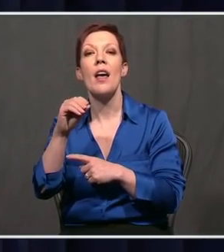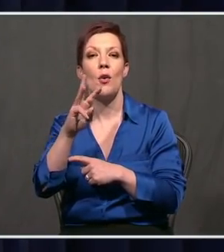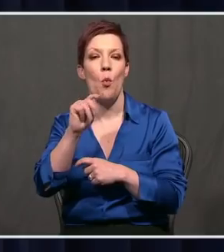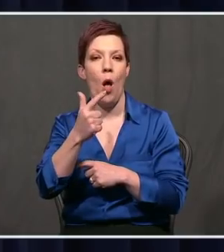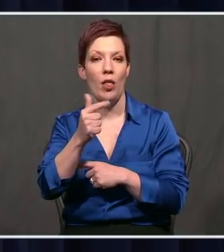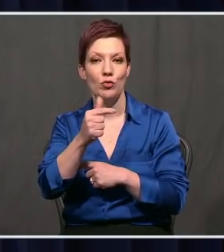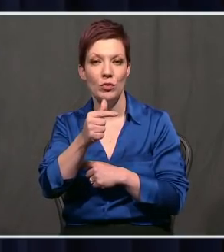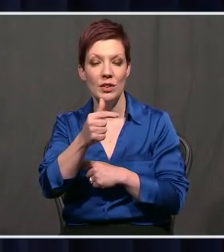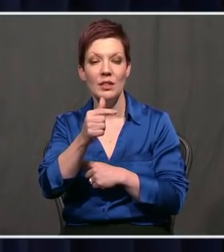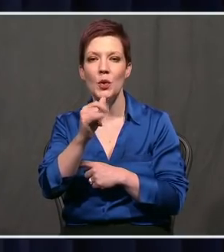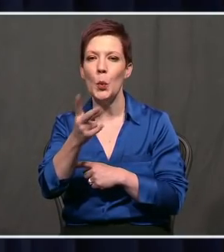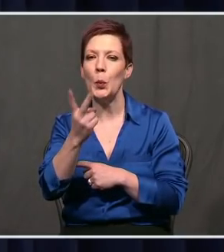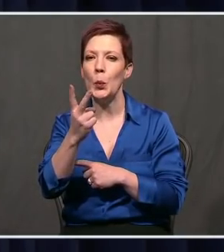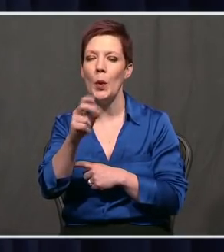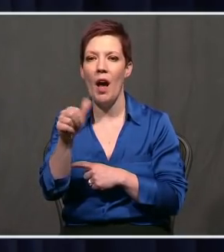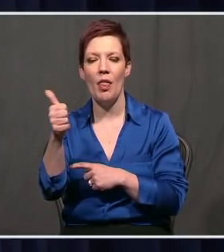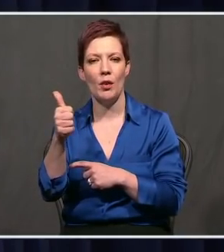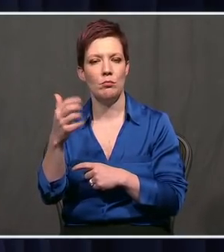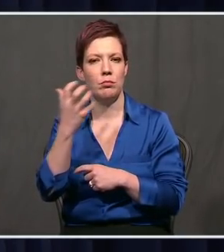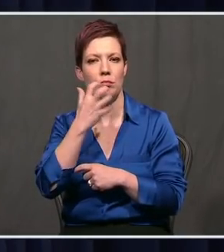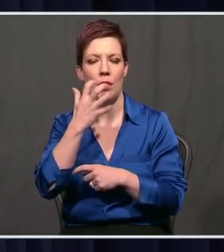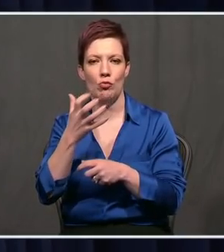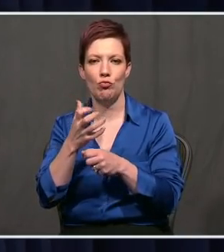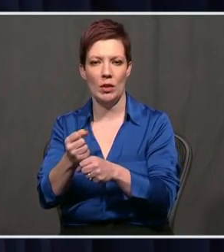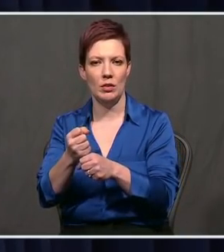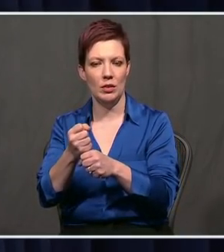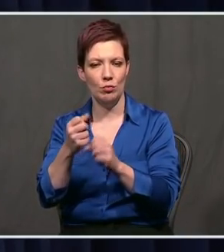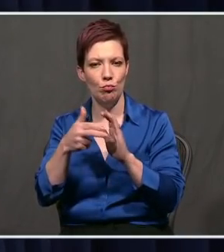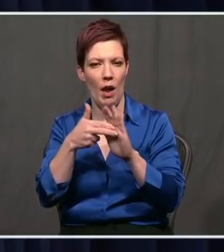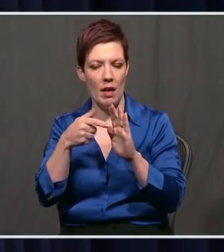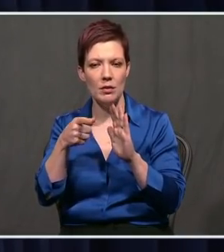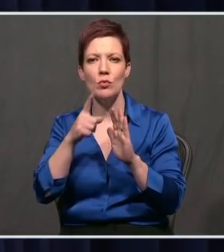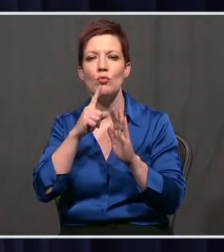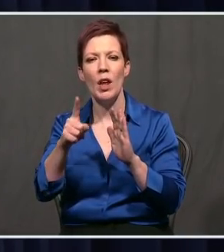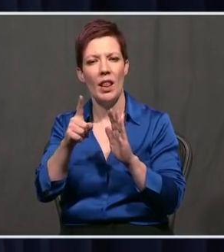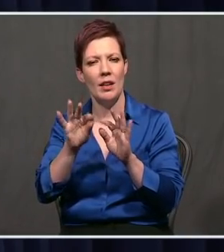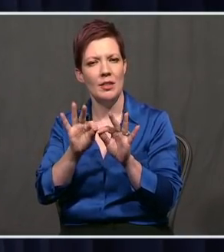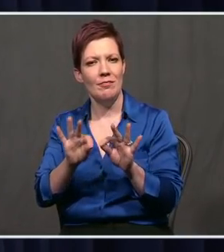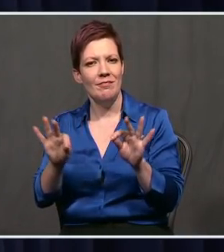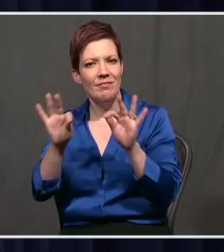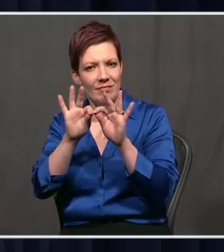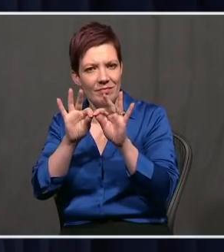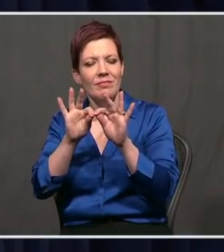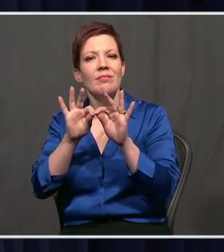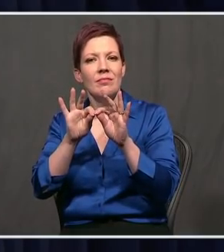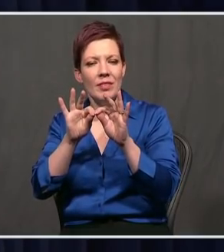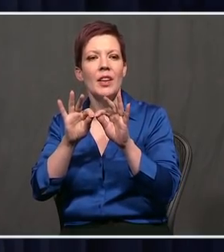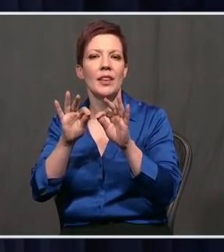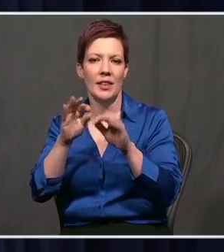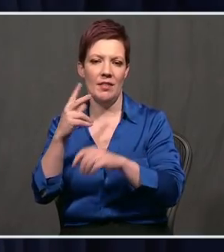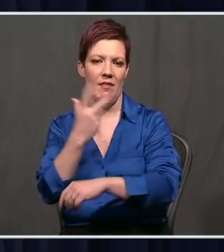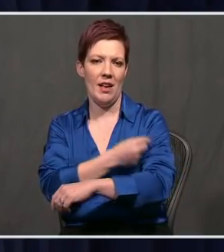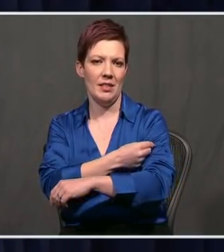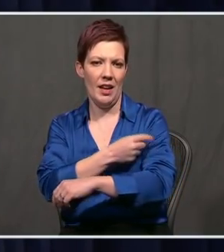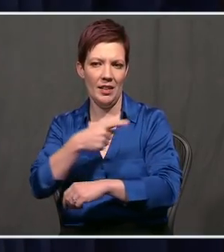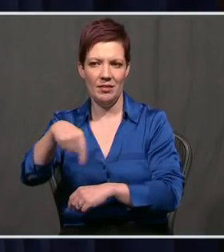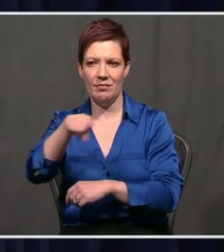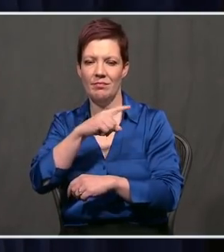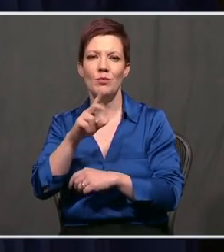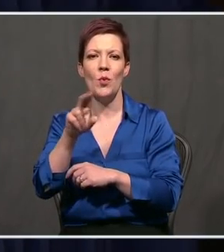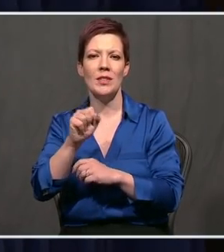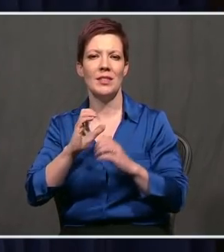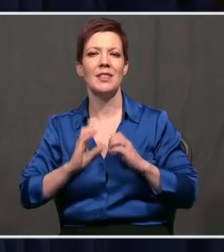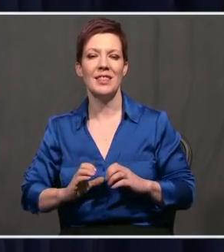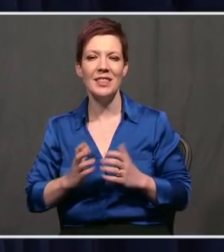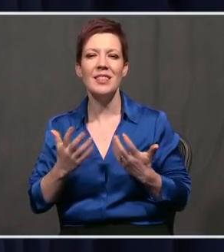other incredibly trusted brands that will play such a key role in vaccinating our fellow citizens. So we're just